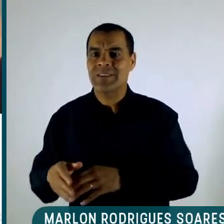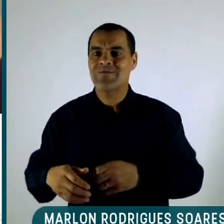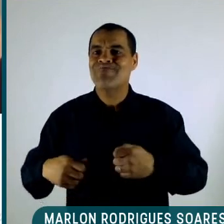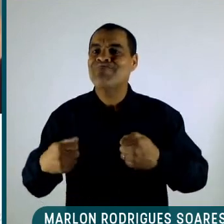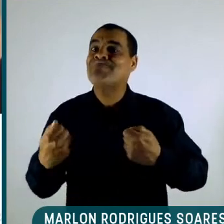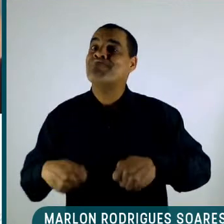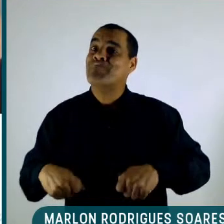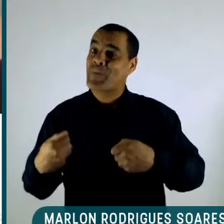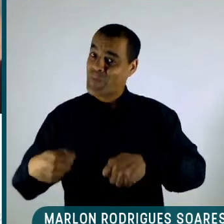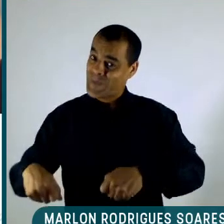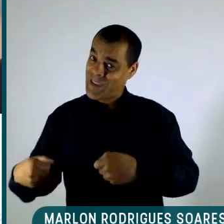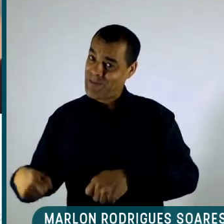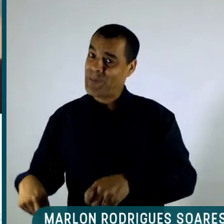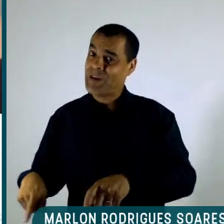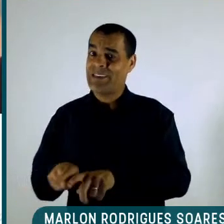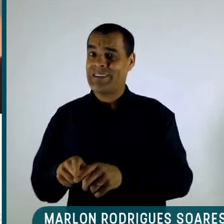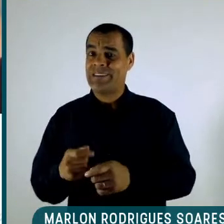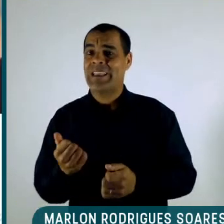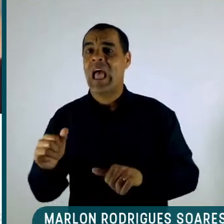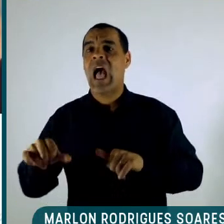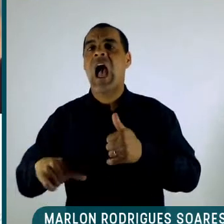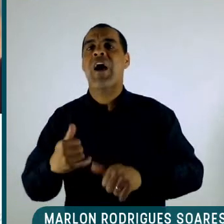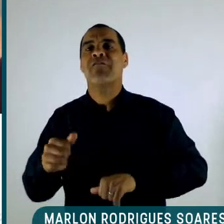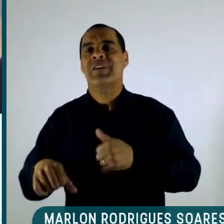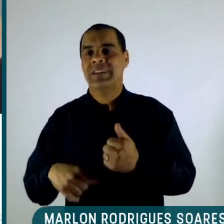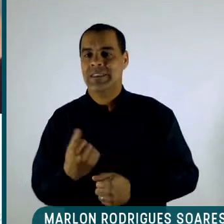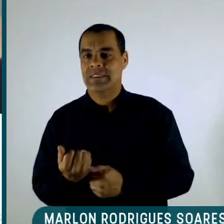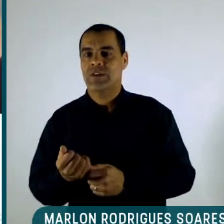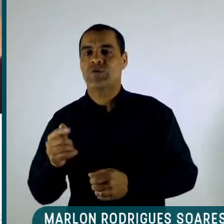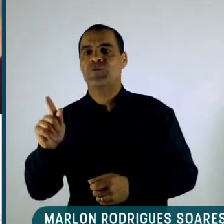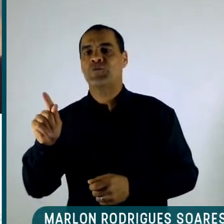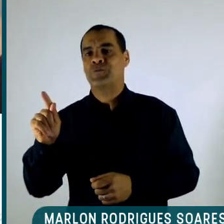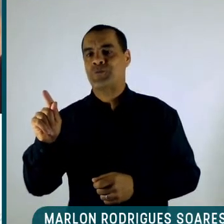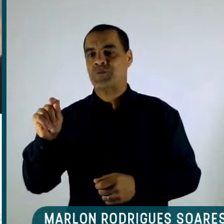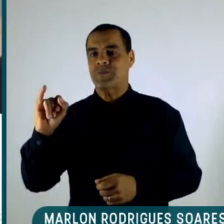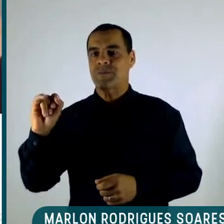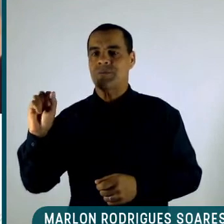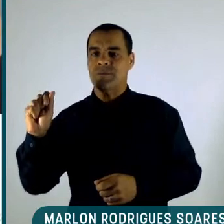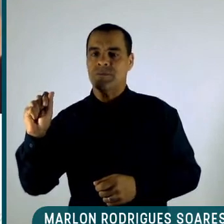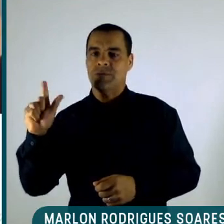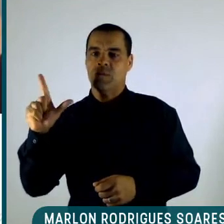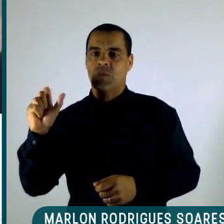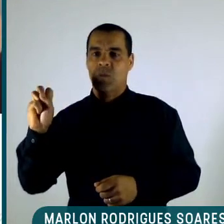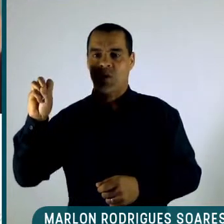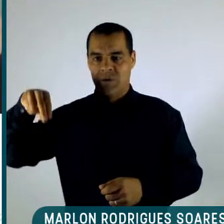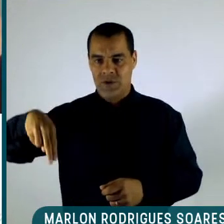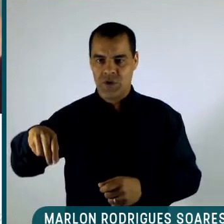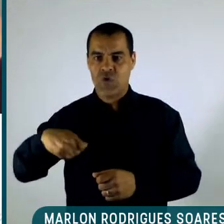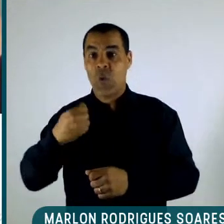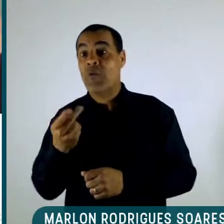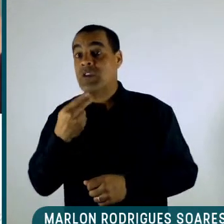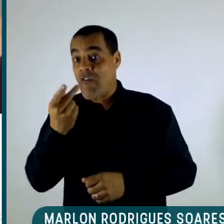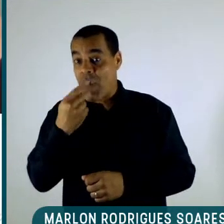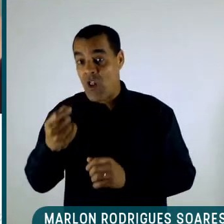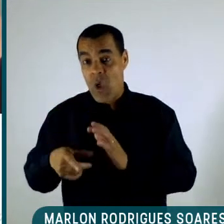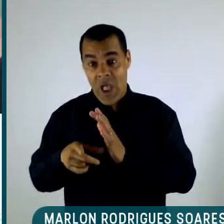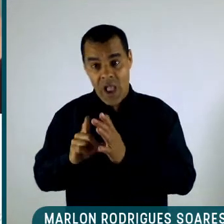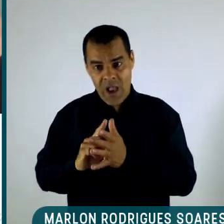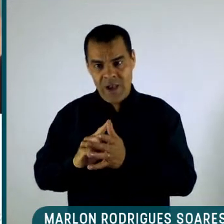the poor, the indigenous, the black and dark-skinned population. Gilson, as you said